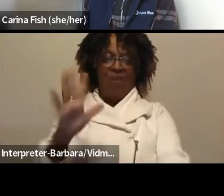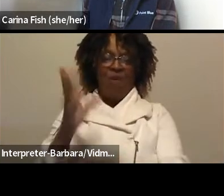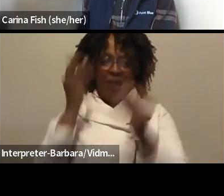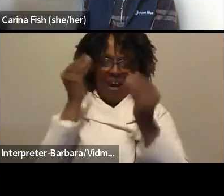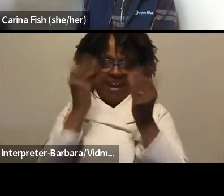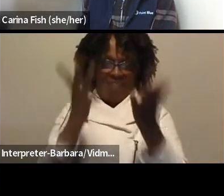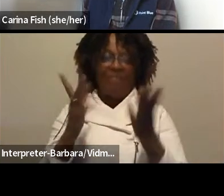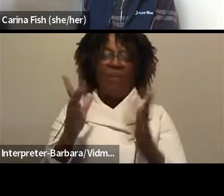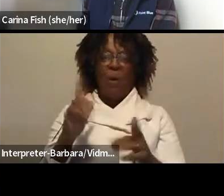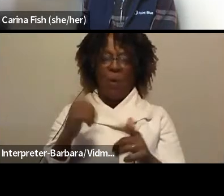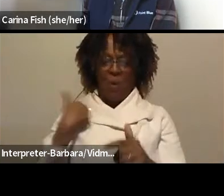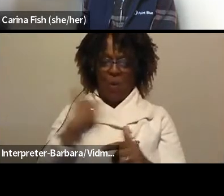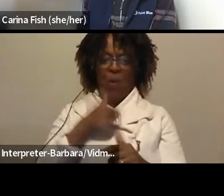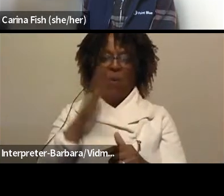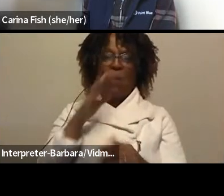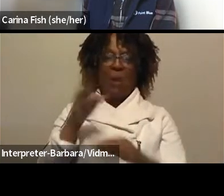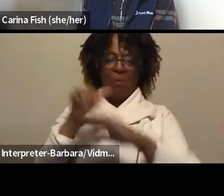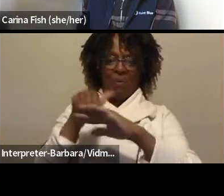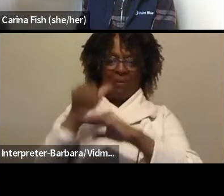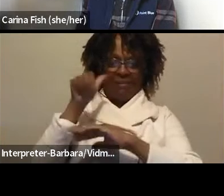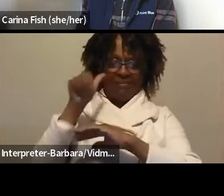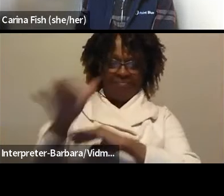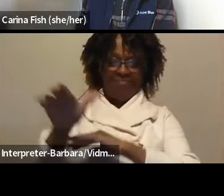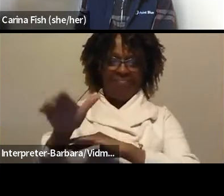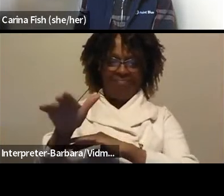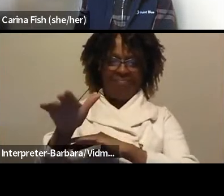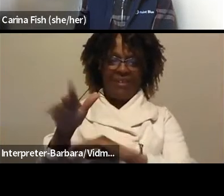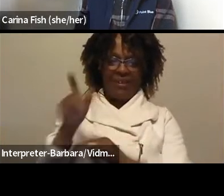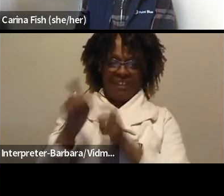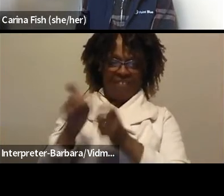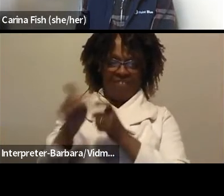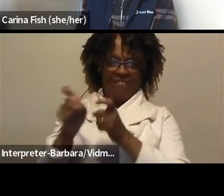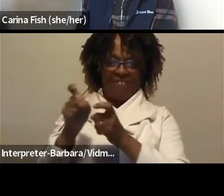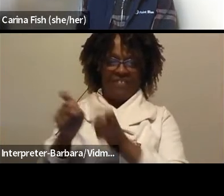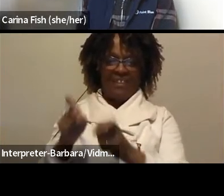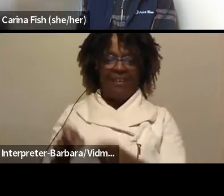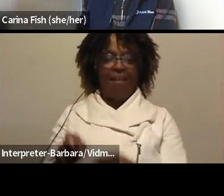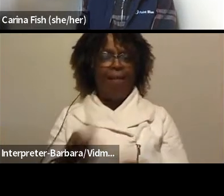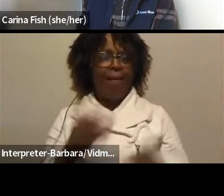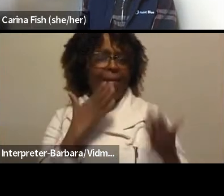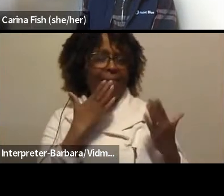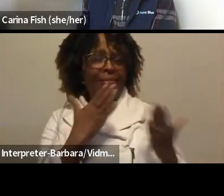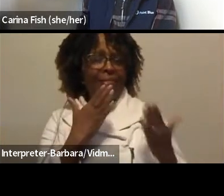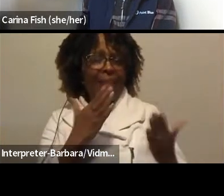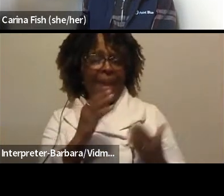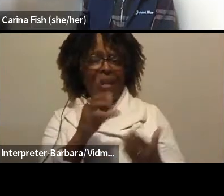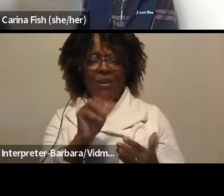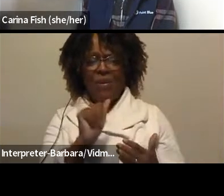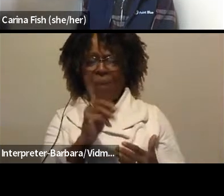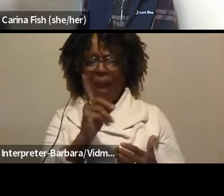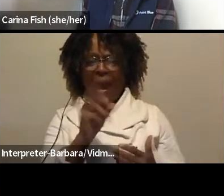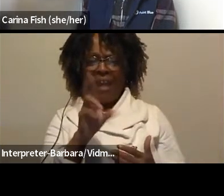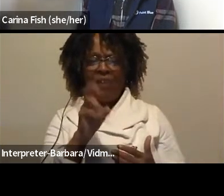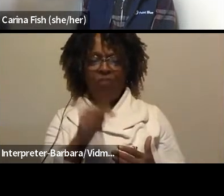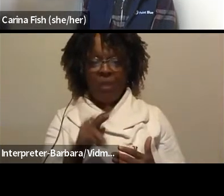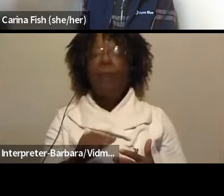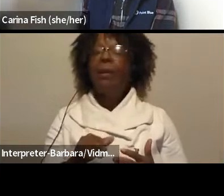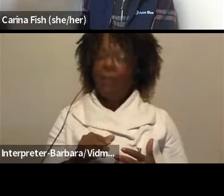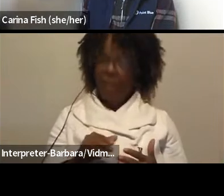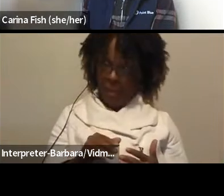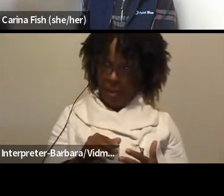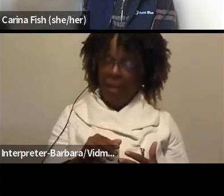you. I'm putting it in the chat. Okay, thank you, Adrian Taylor. So the answer to that is